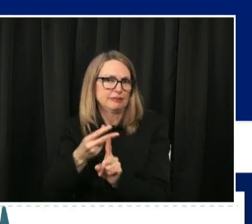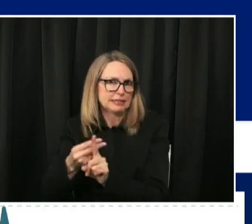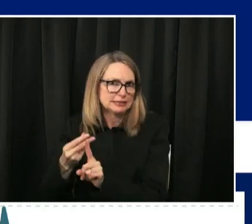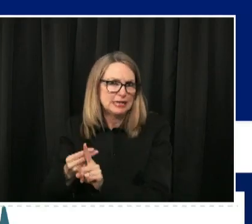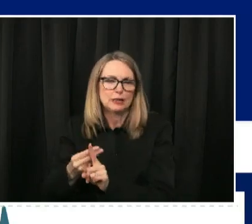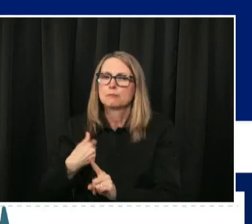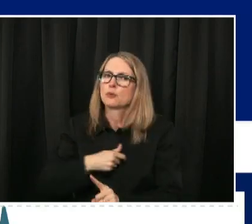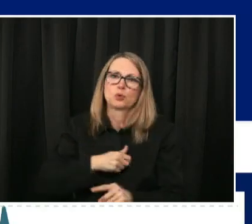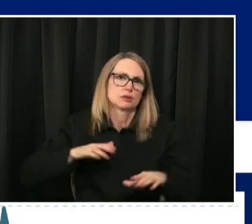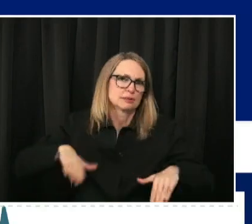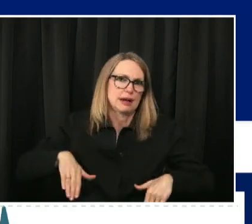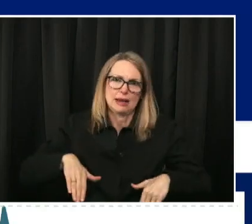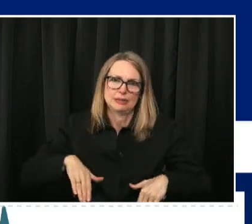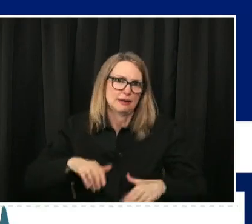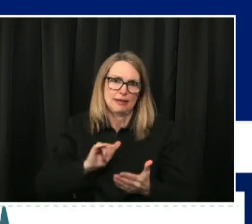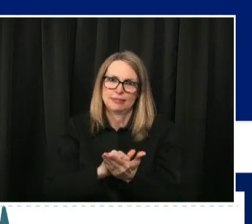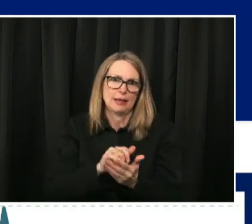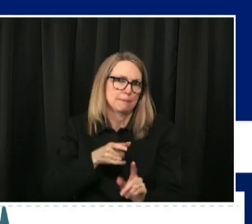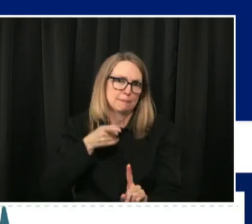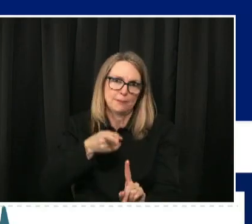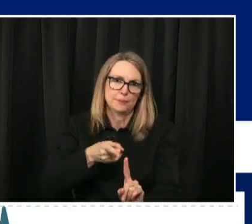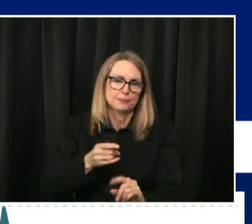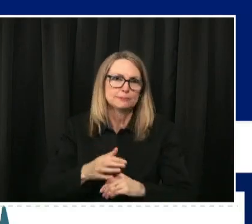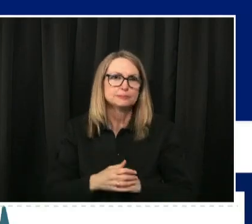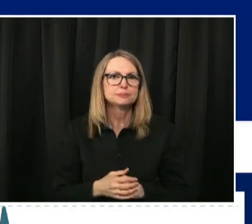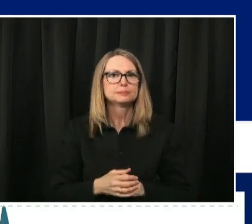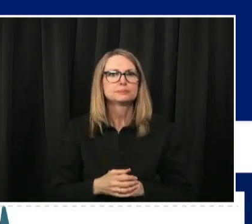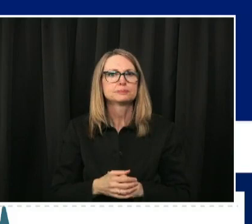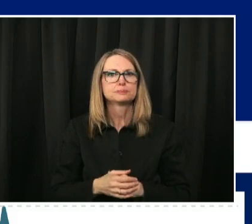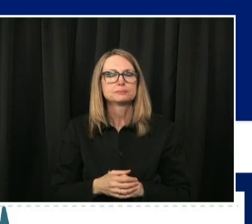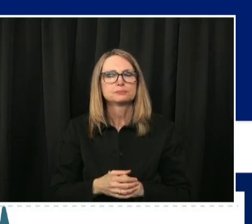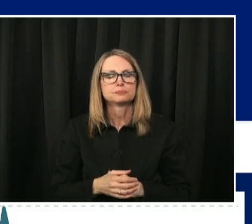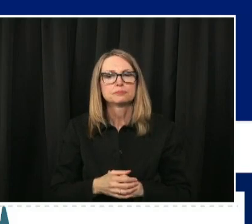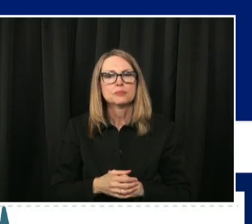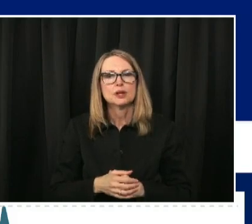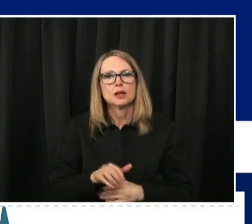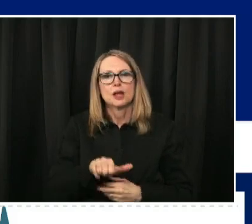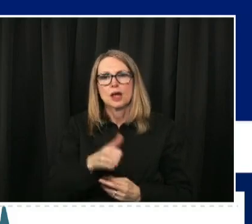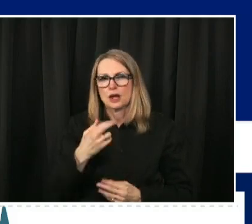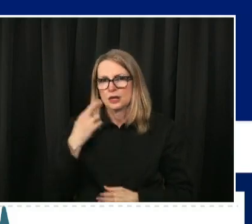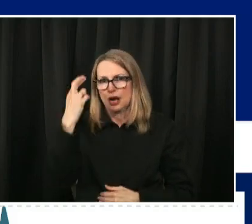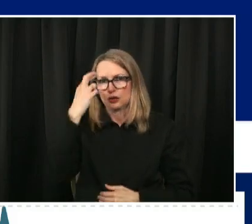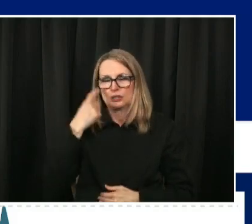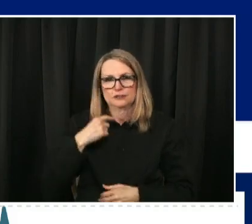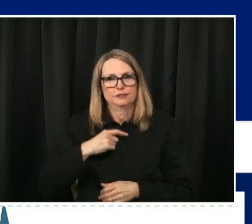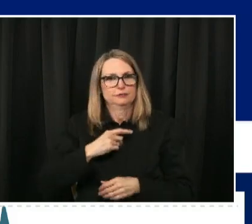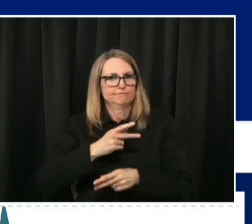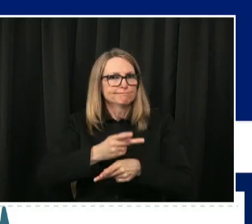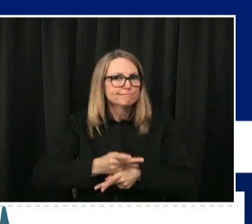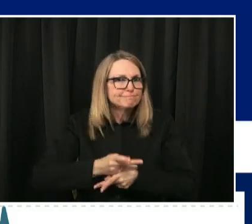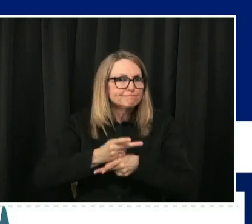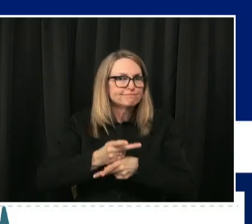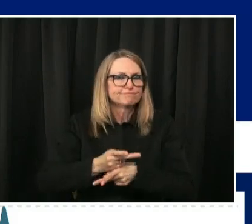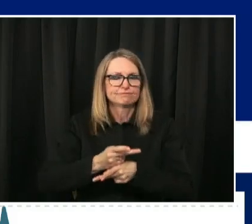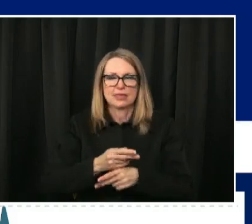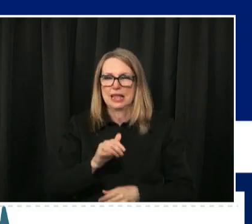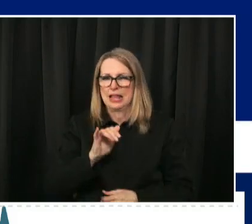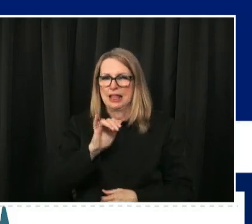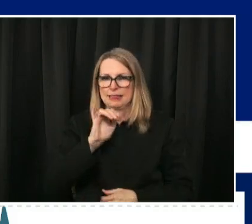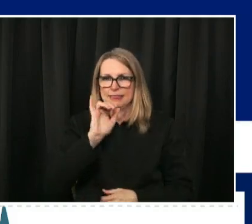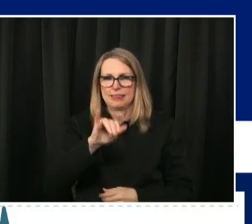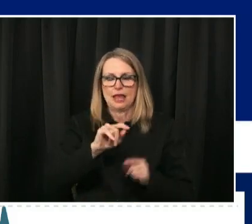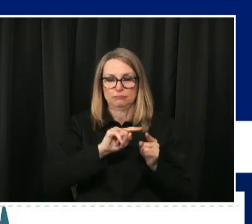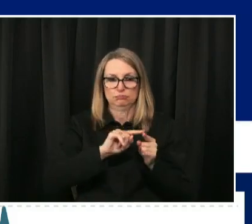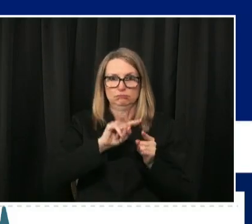slide. And then I think even greater reason for caution is the same trend in same plateau that we